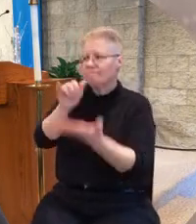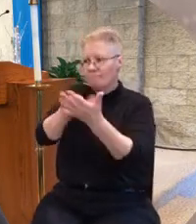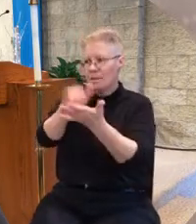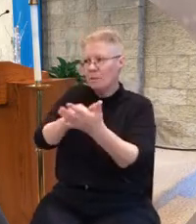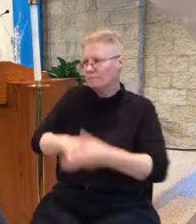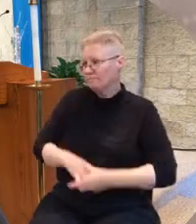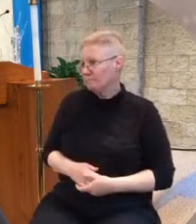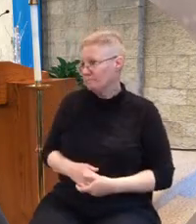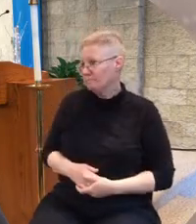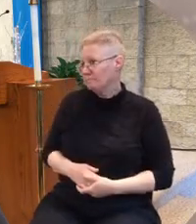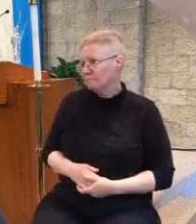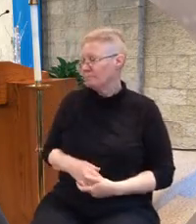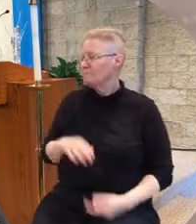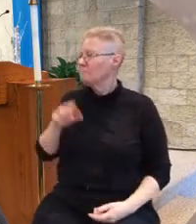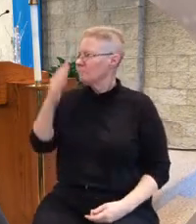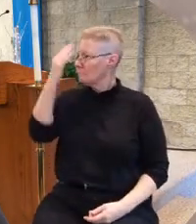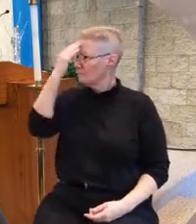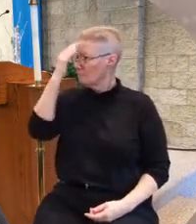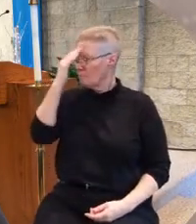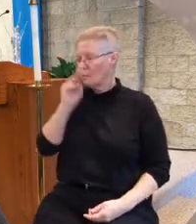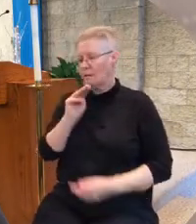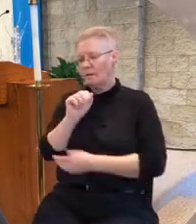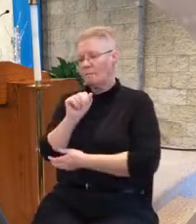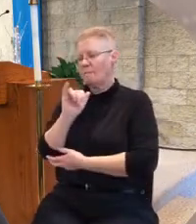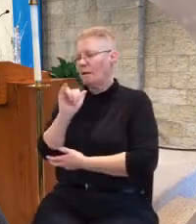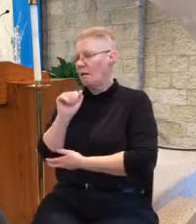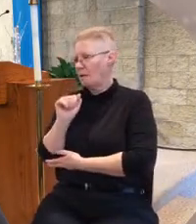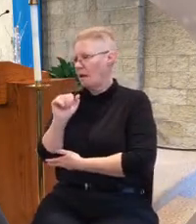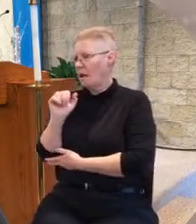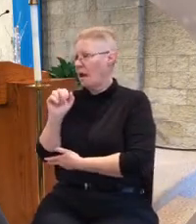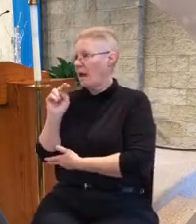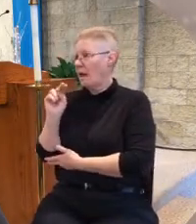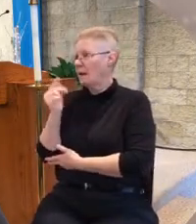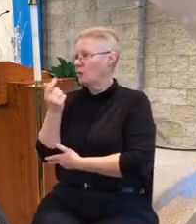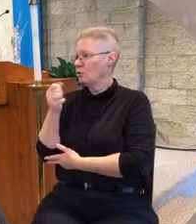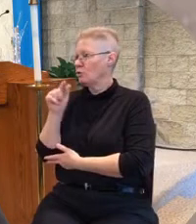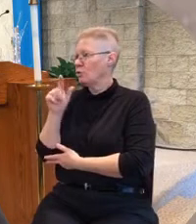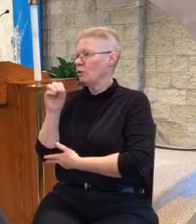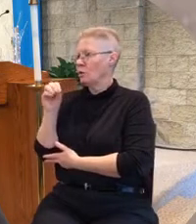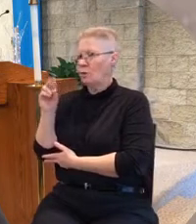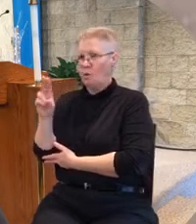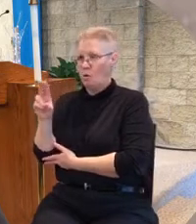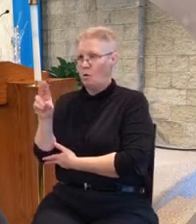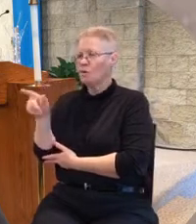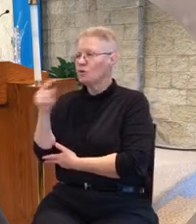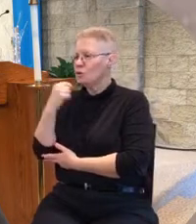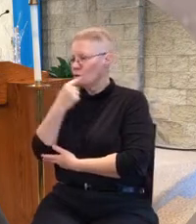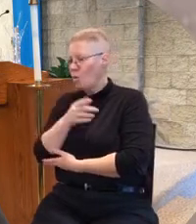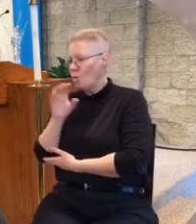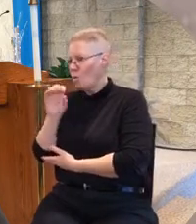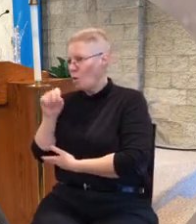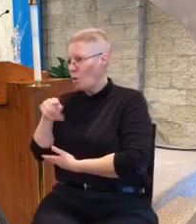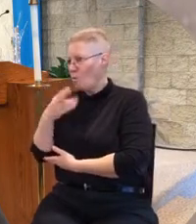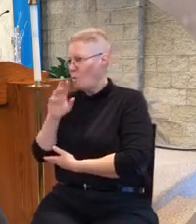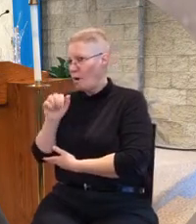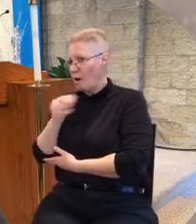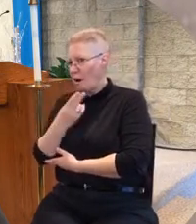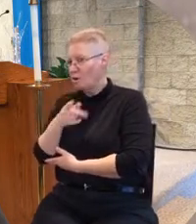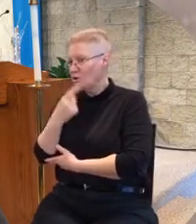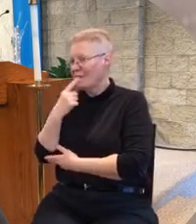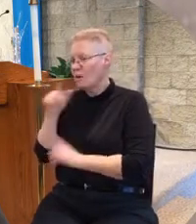Maya Angelou told Oprah, "When I'm not connected, I'm in danger and I'm dangerous."